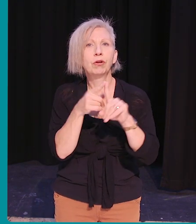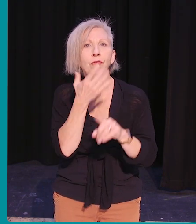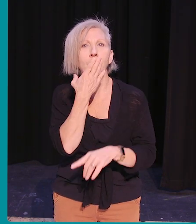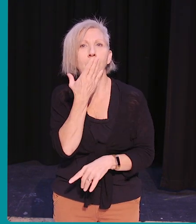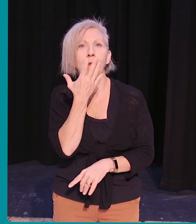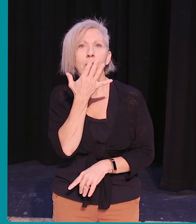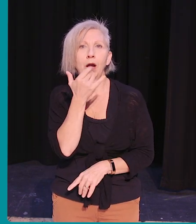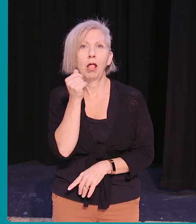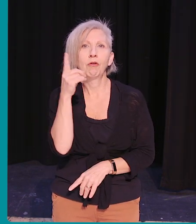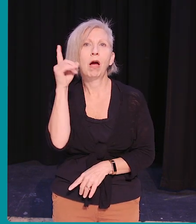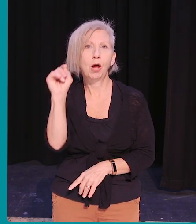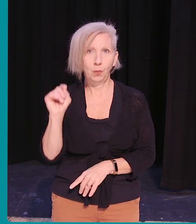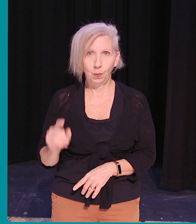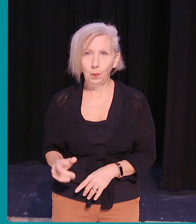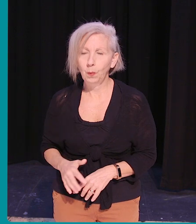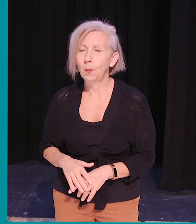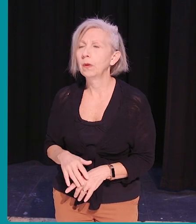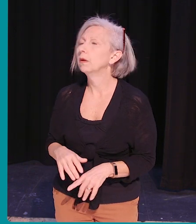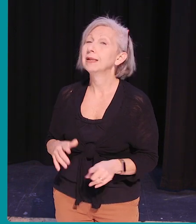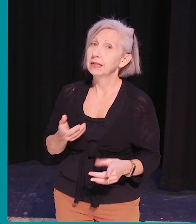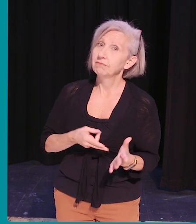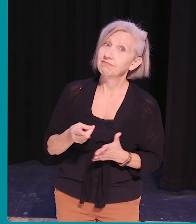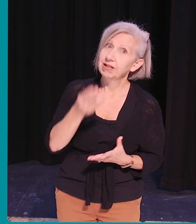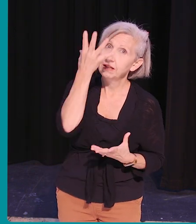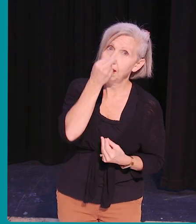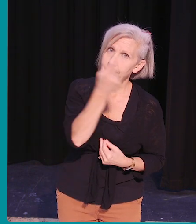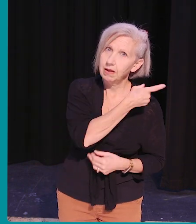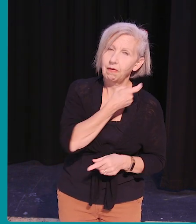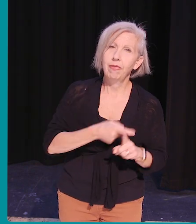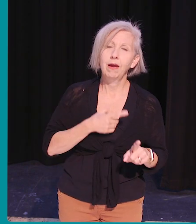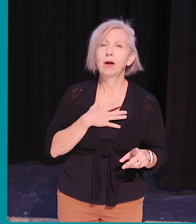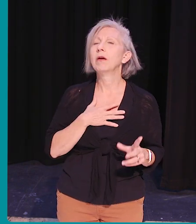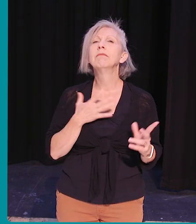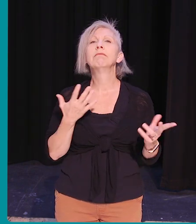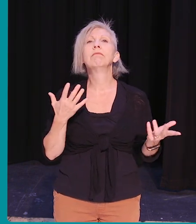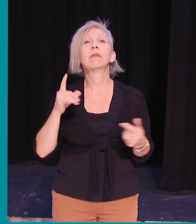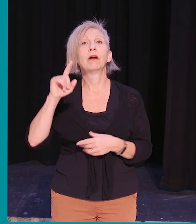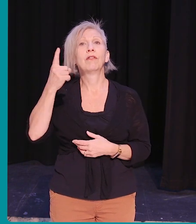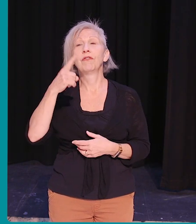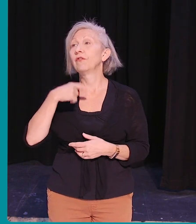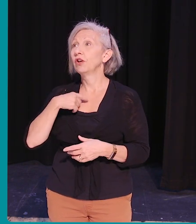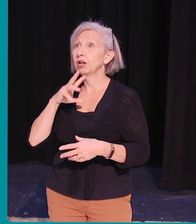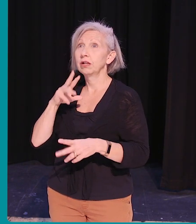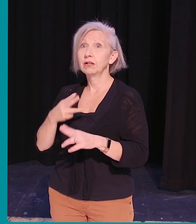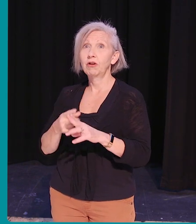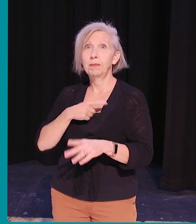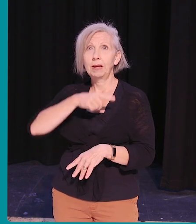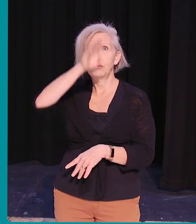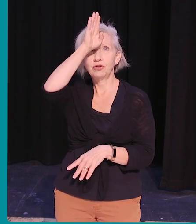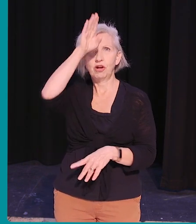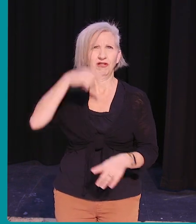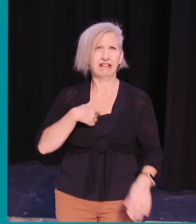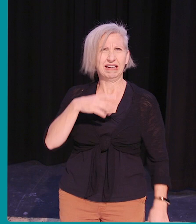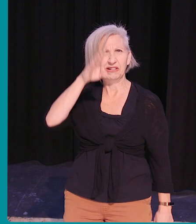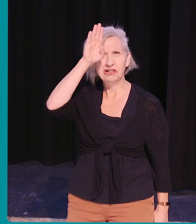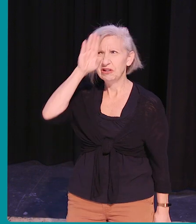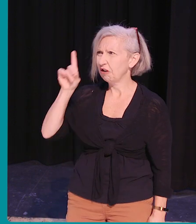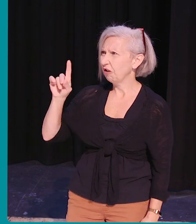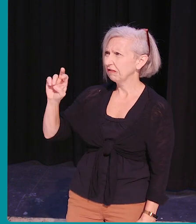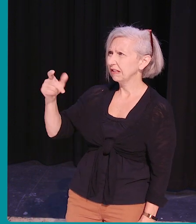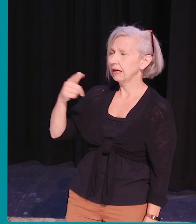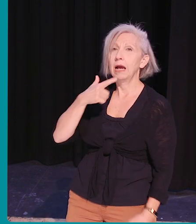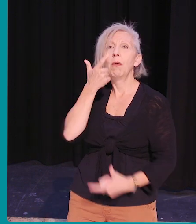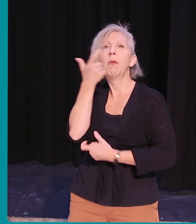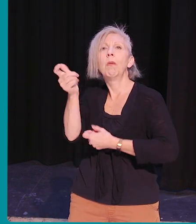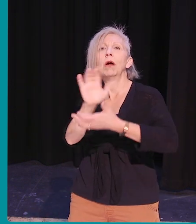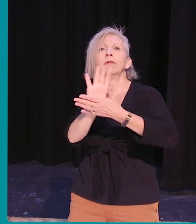up from Virginia, Colorado. It's really lovely out there, just letting you know. Story number 1 is about sharks. You're like, sharks? Dang. All right, now watch this video